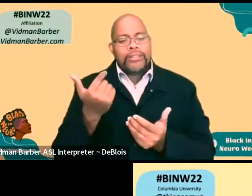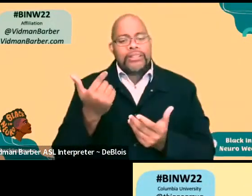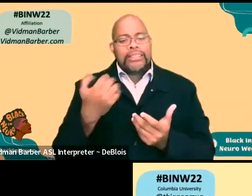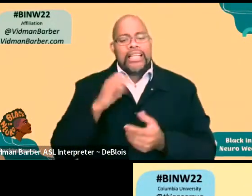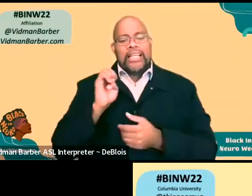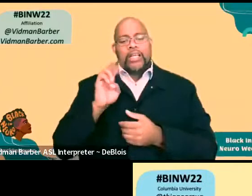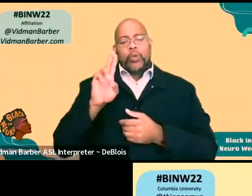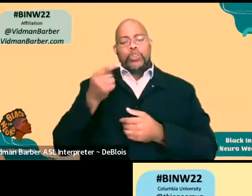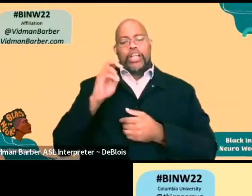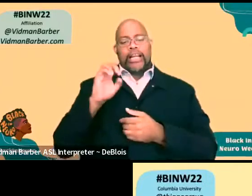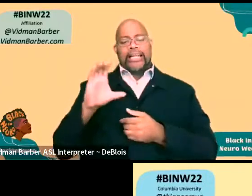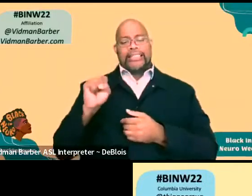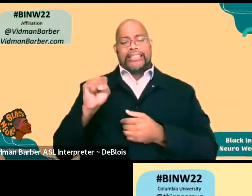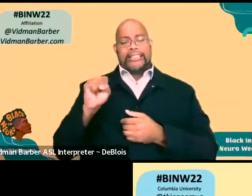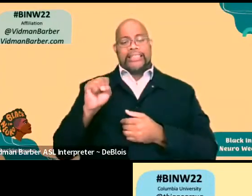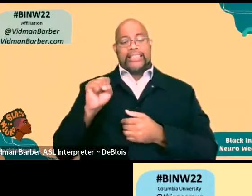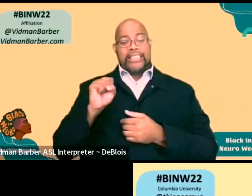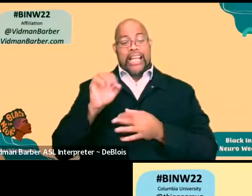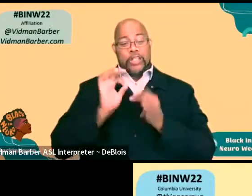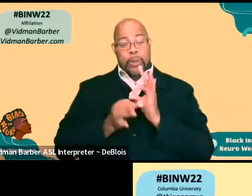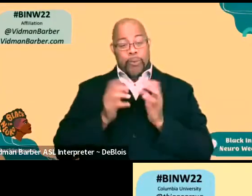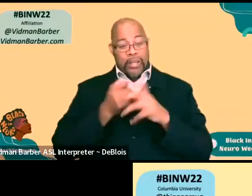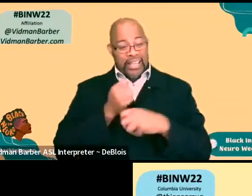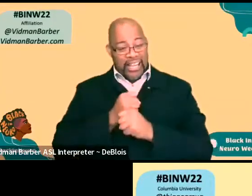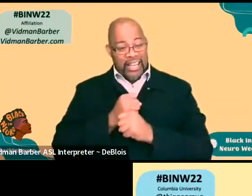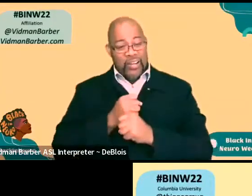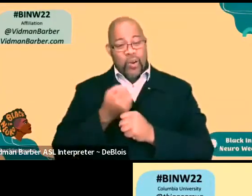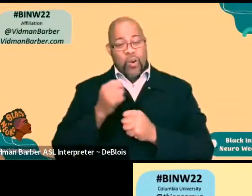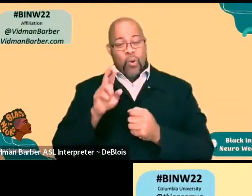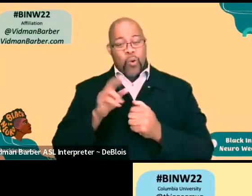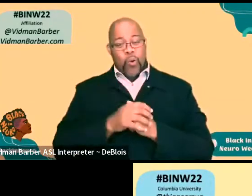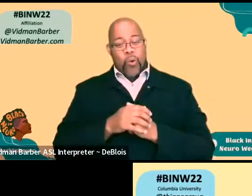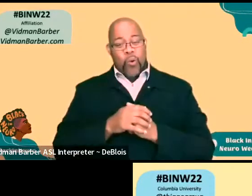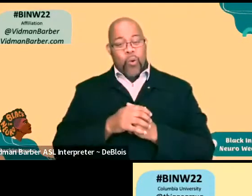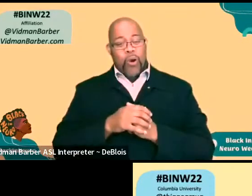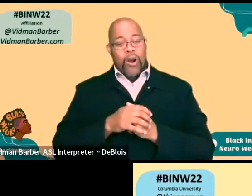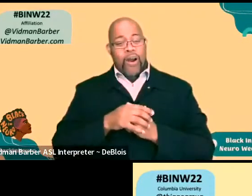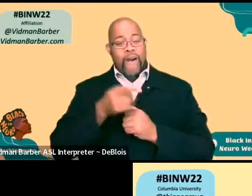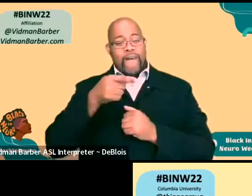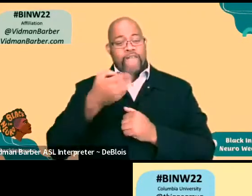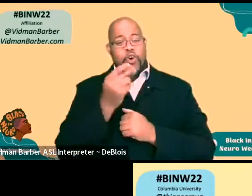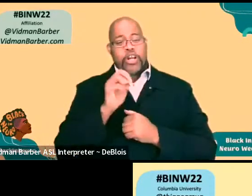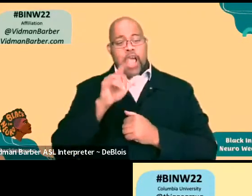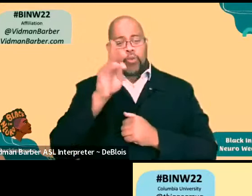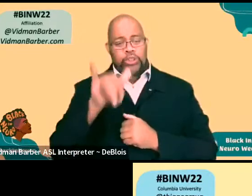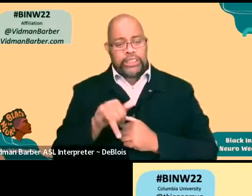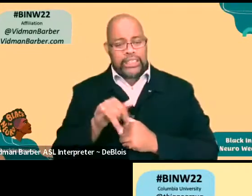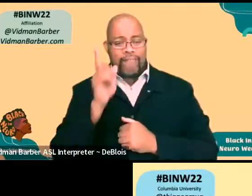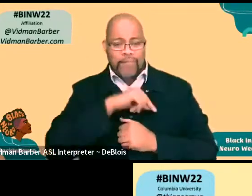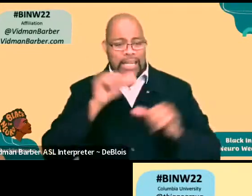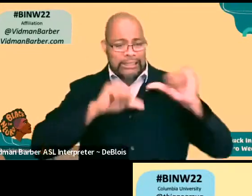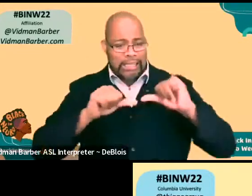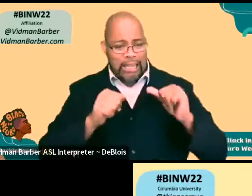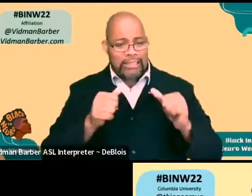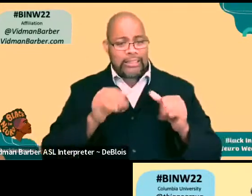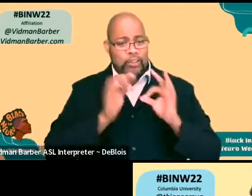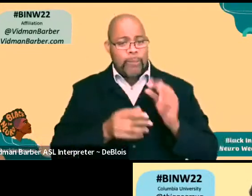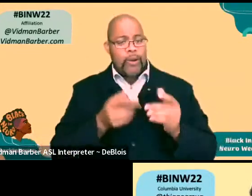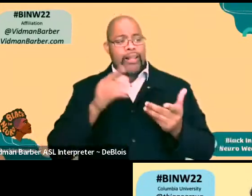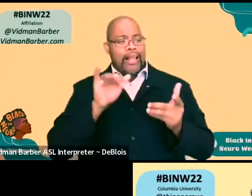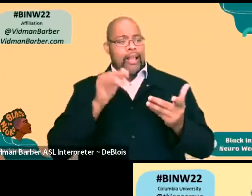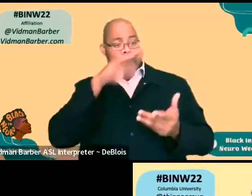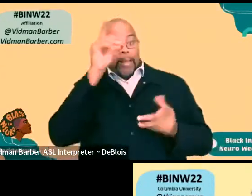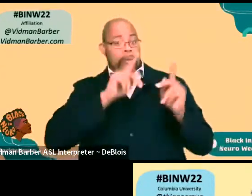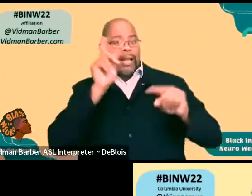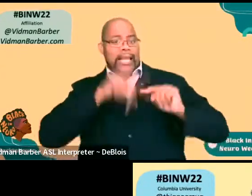eugenics interpretation that you can come out of it with, or like a phrenology interpretation that's like, oh, Black people